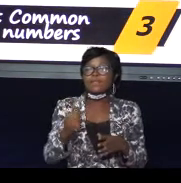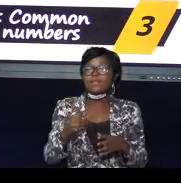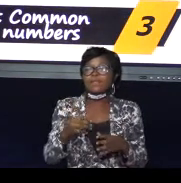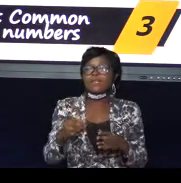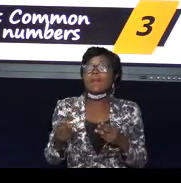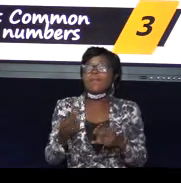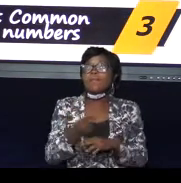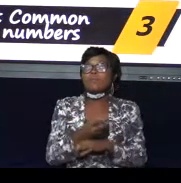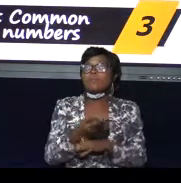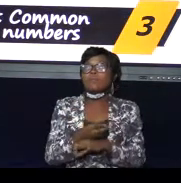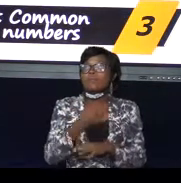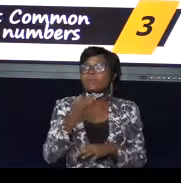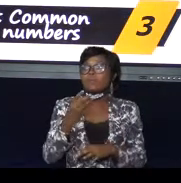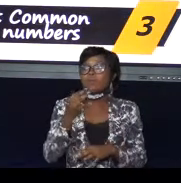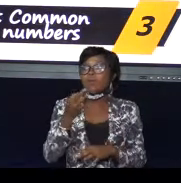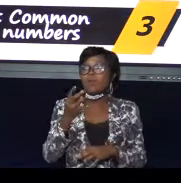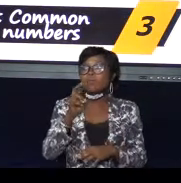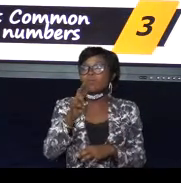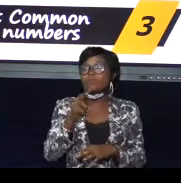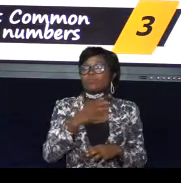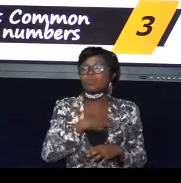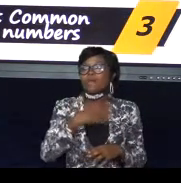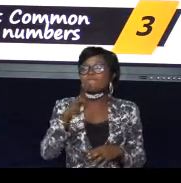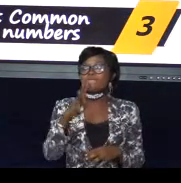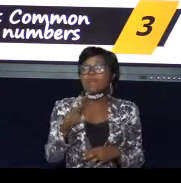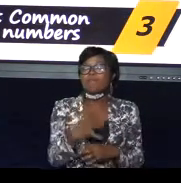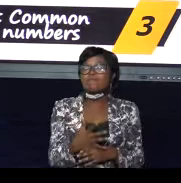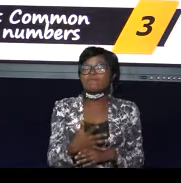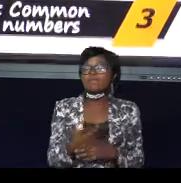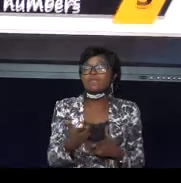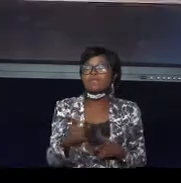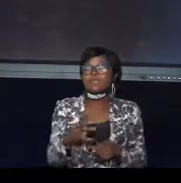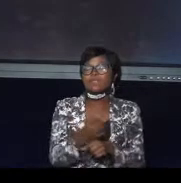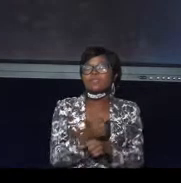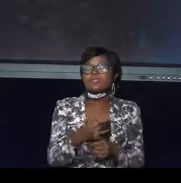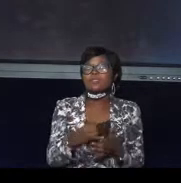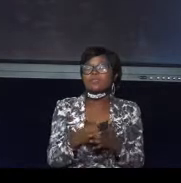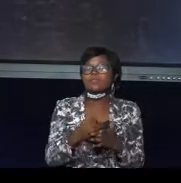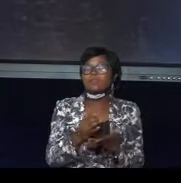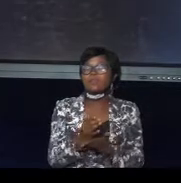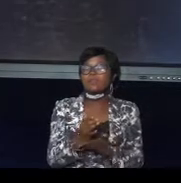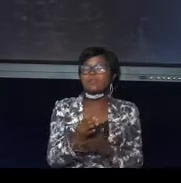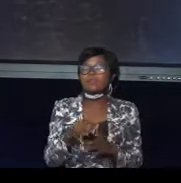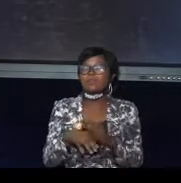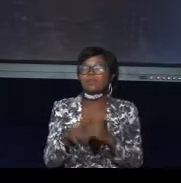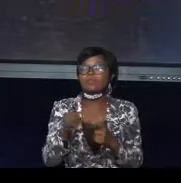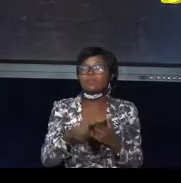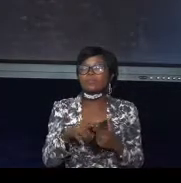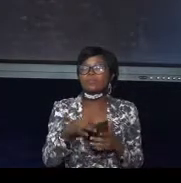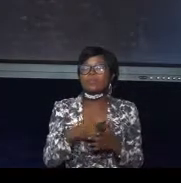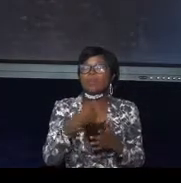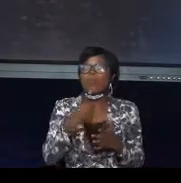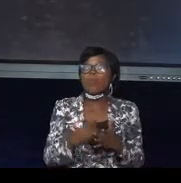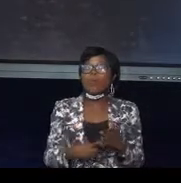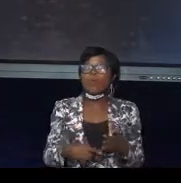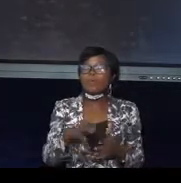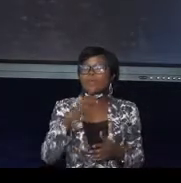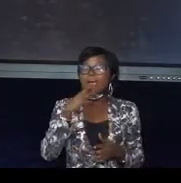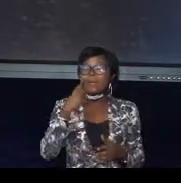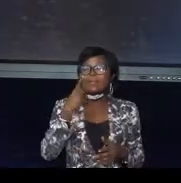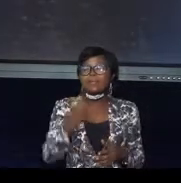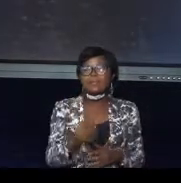3 things at the end of the lesson. So let's get right into it. So what exactly